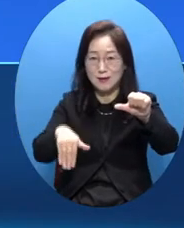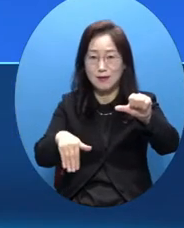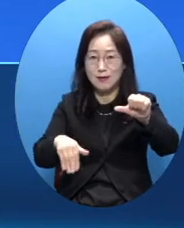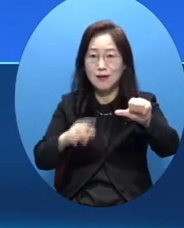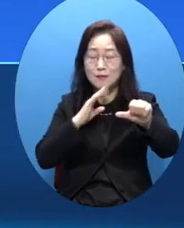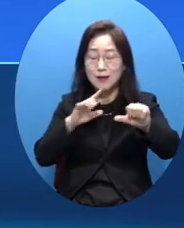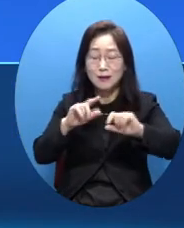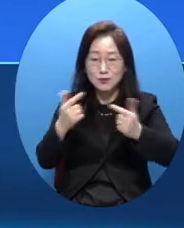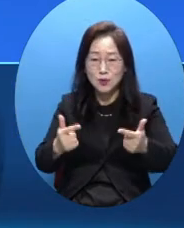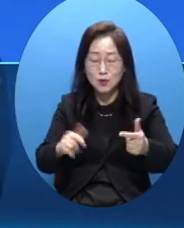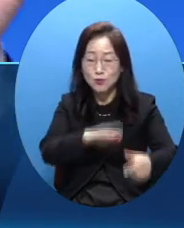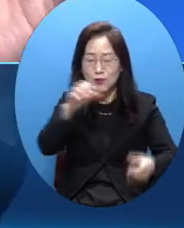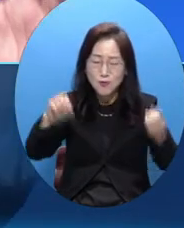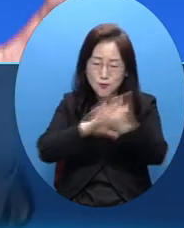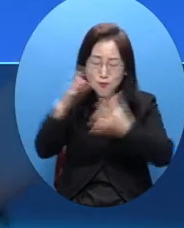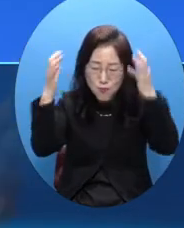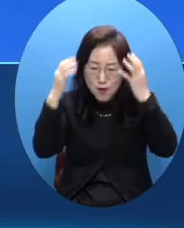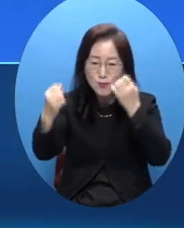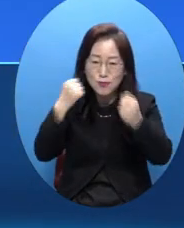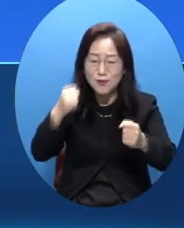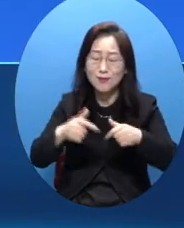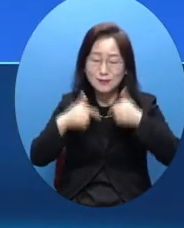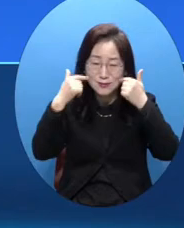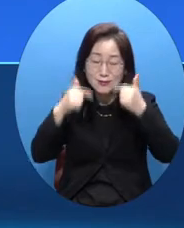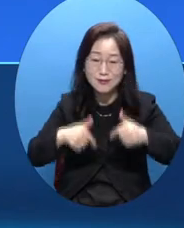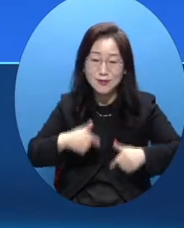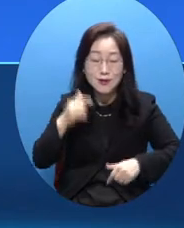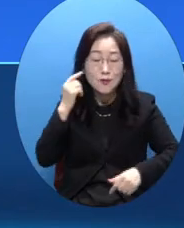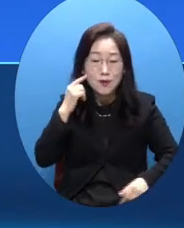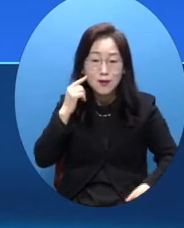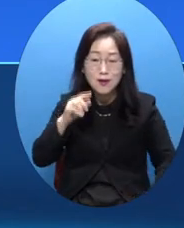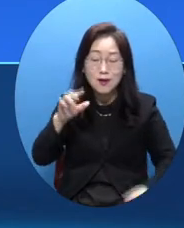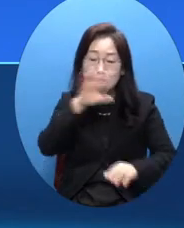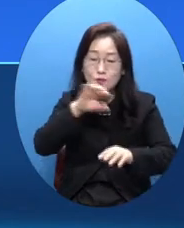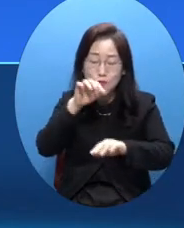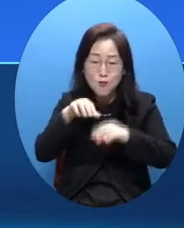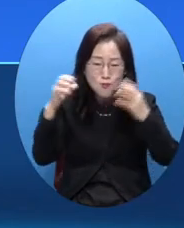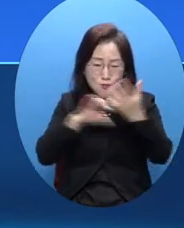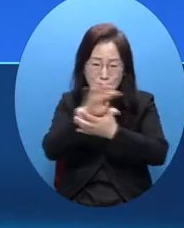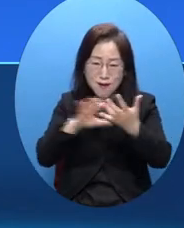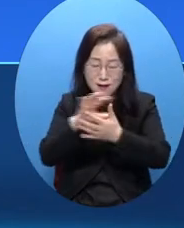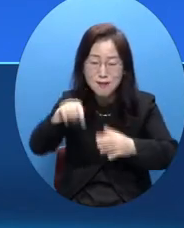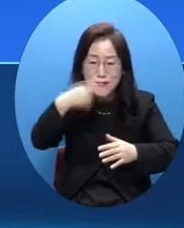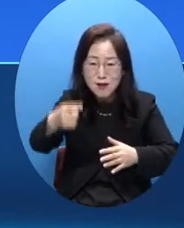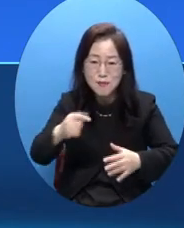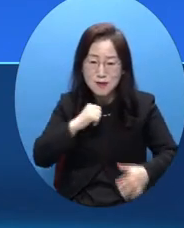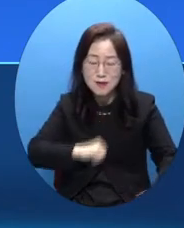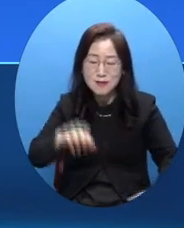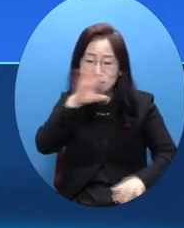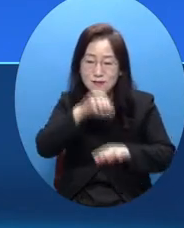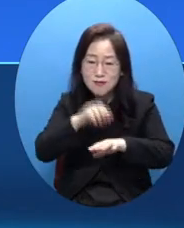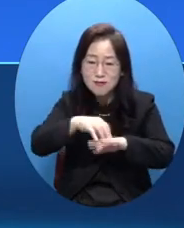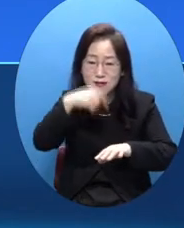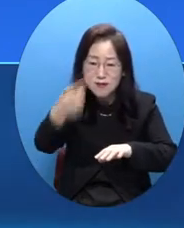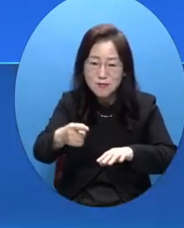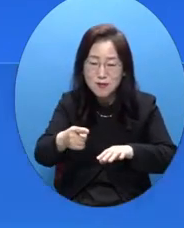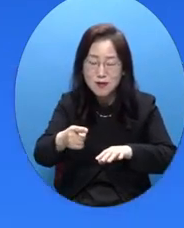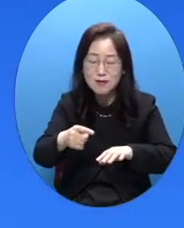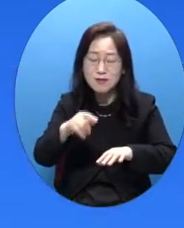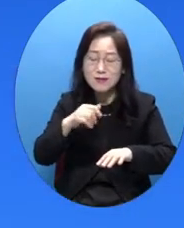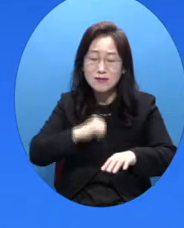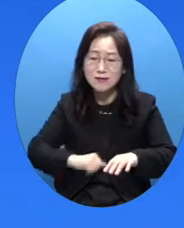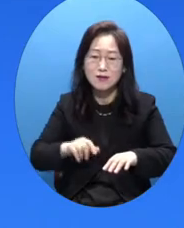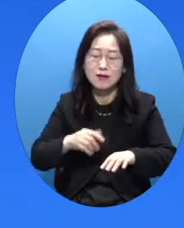Romans 5 3-4 say not only so but we also glory in our sufferings because we know